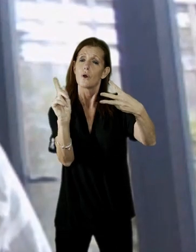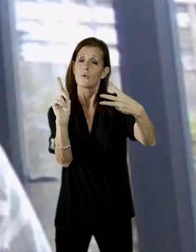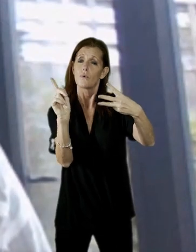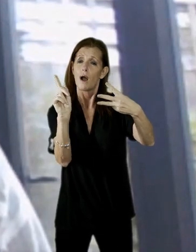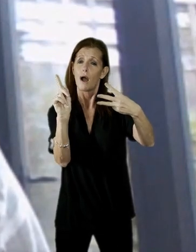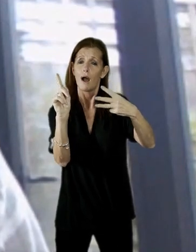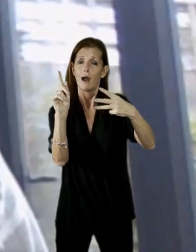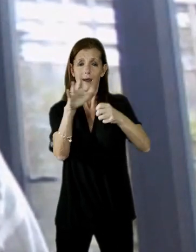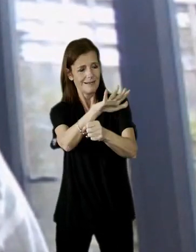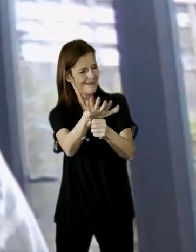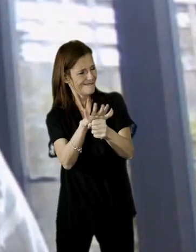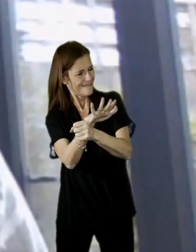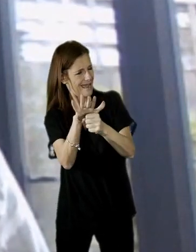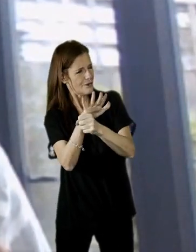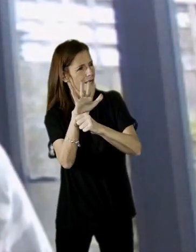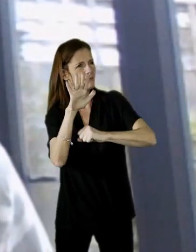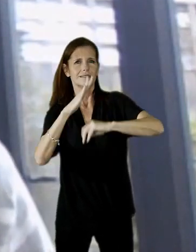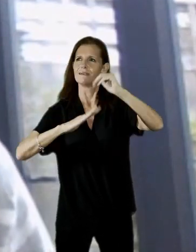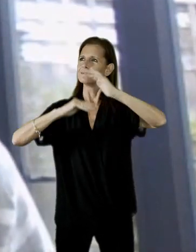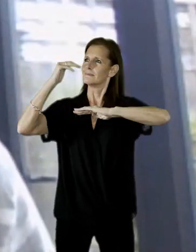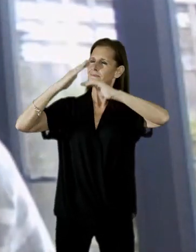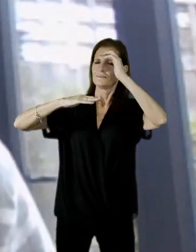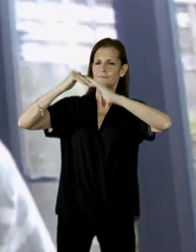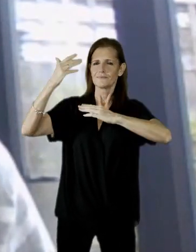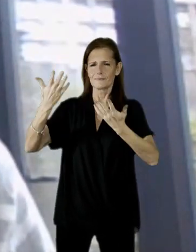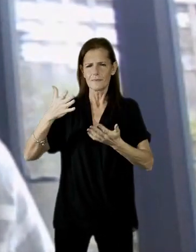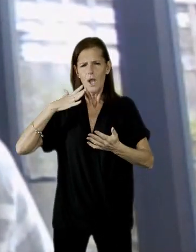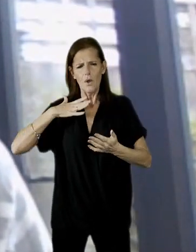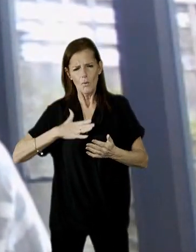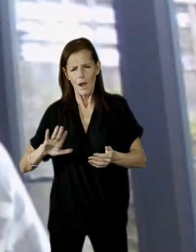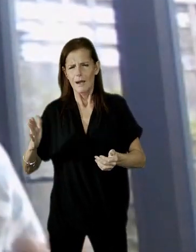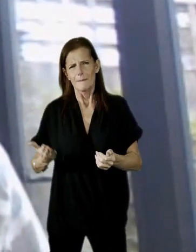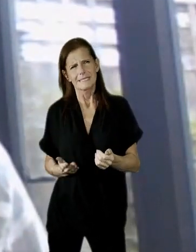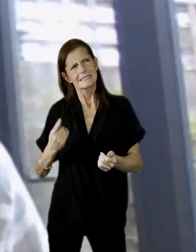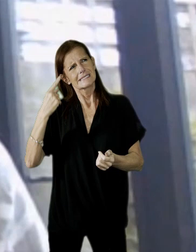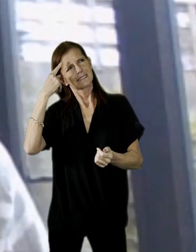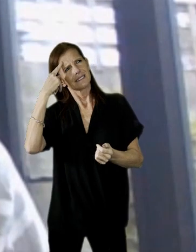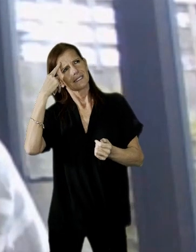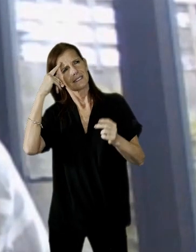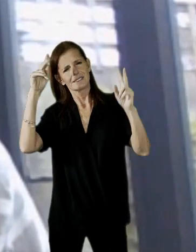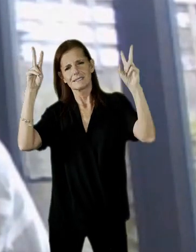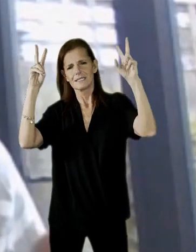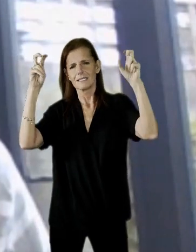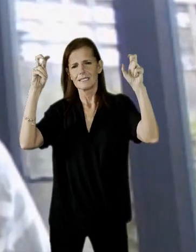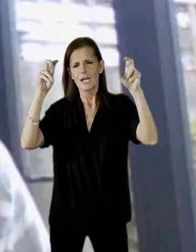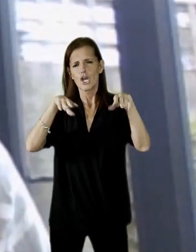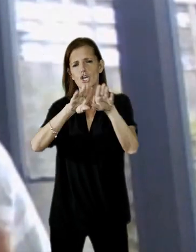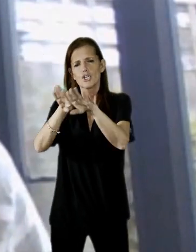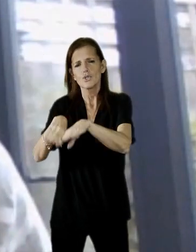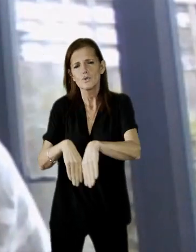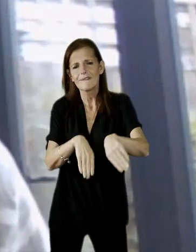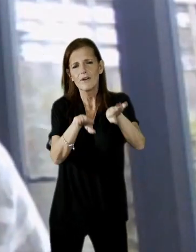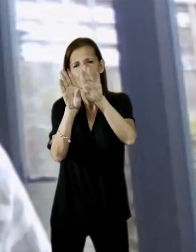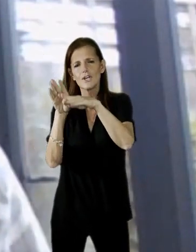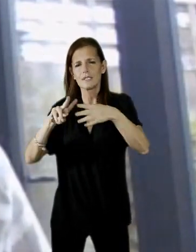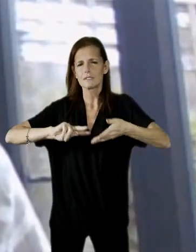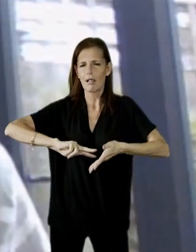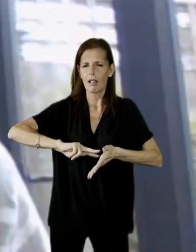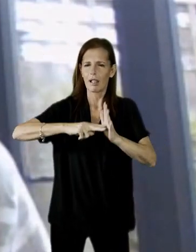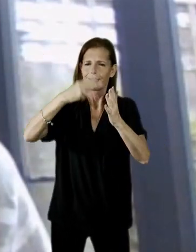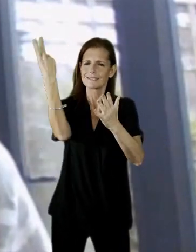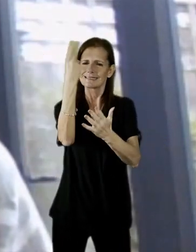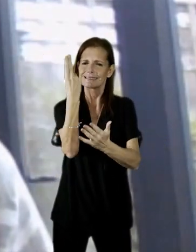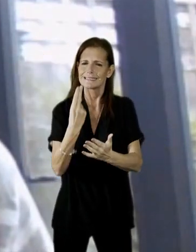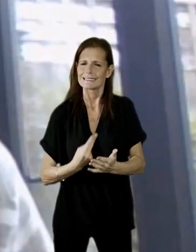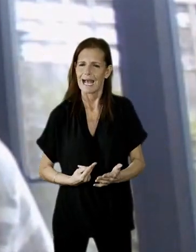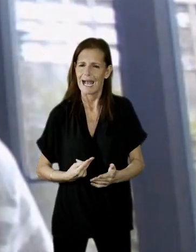want businesses to think about something called universal design. So that's creating a venue that works for the widest